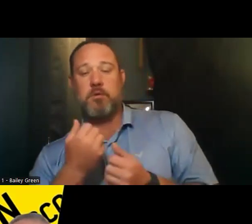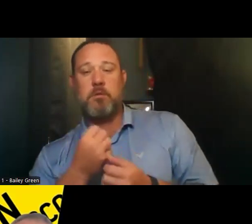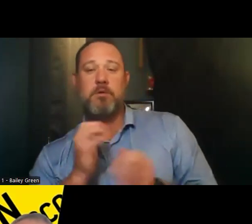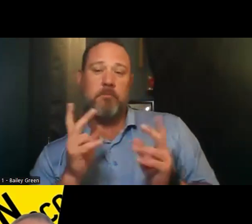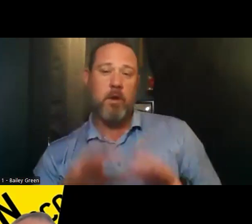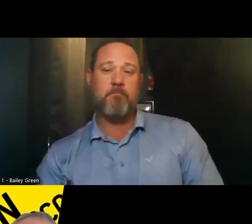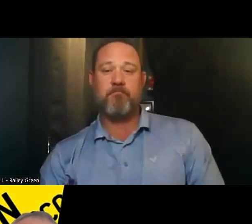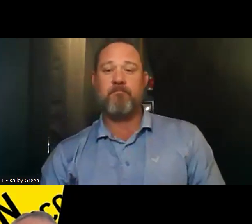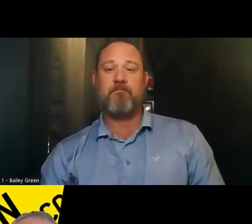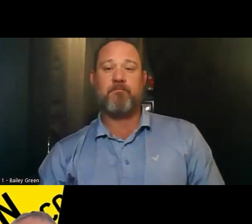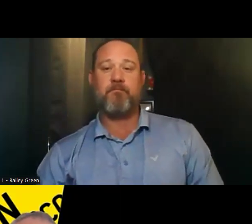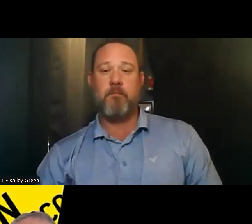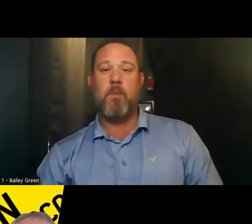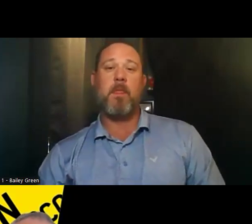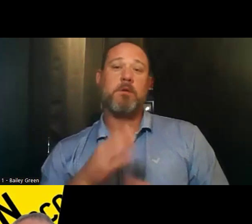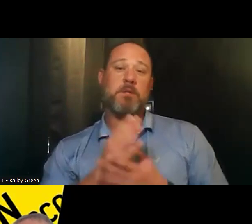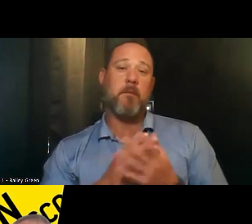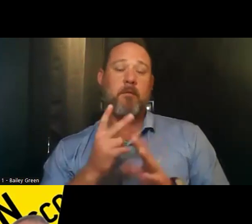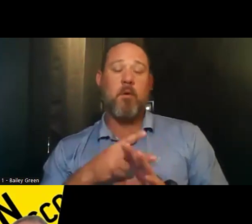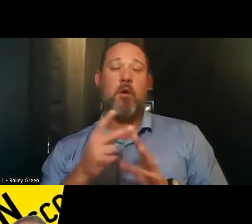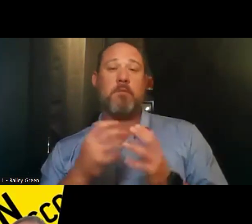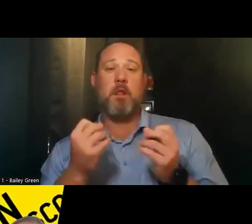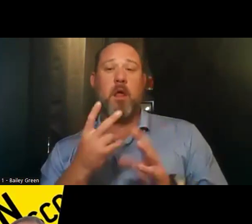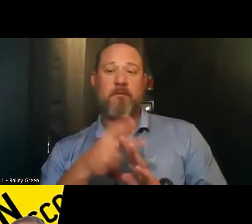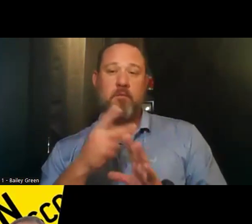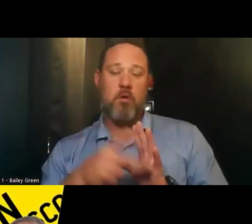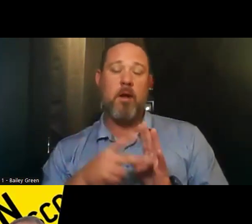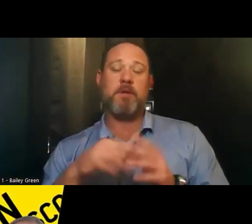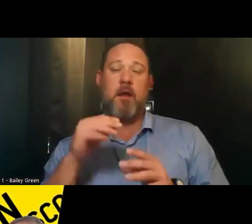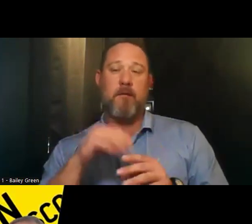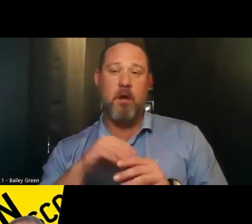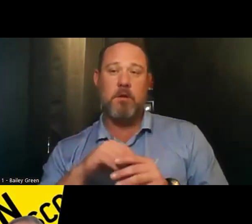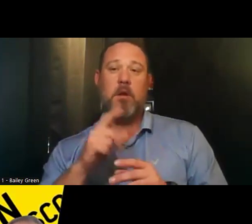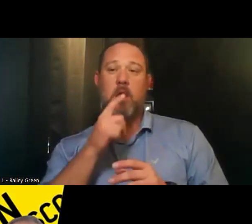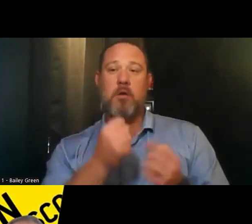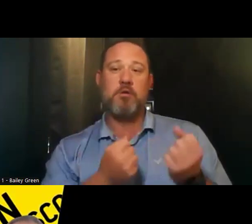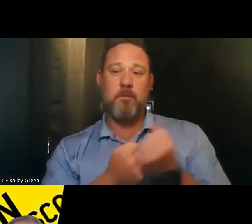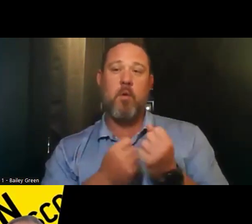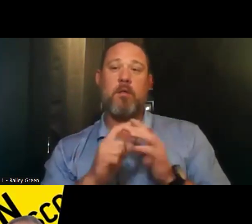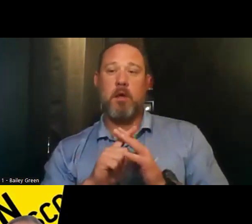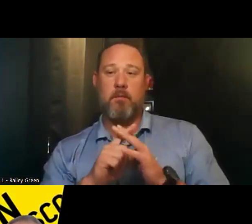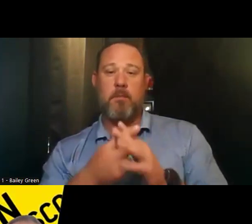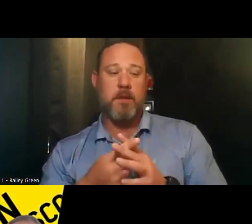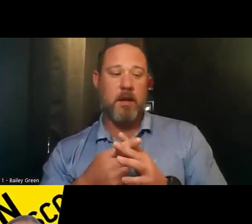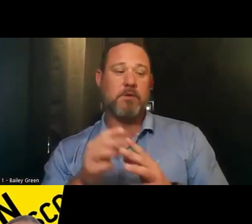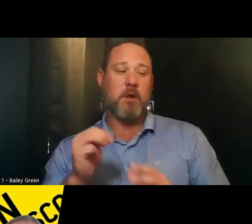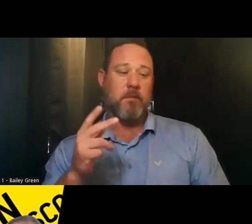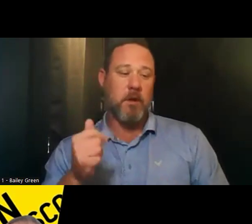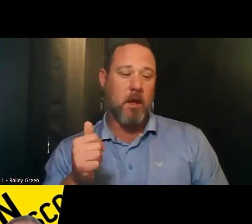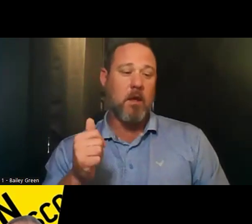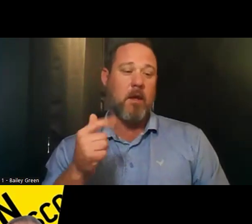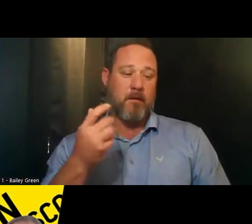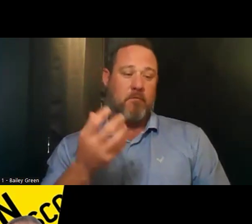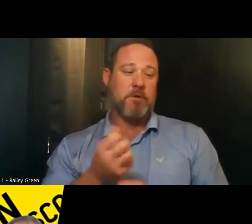Okay, great. I mean, Thank some you. of the programs, a lot of the programs that are funded that support the implementation of the master plan have received